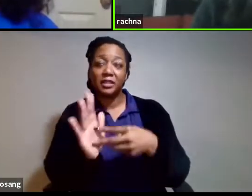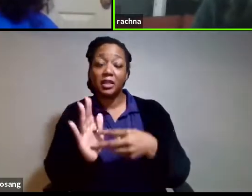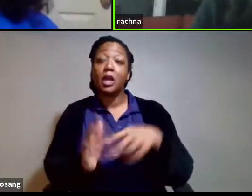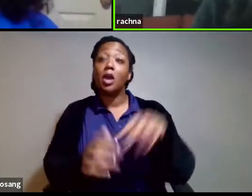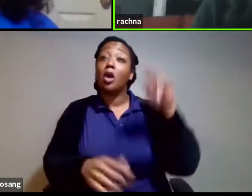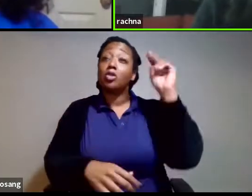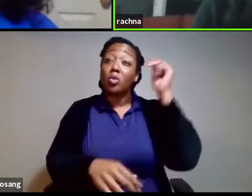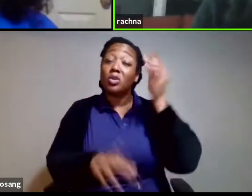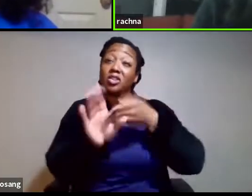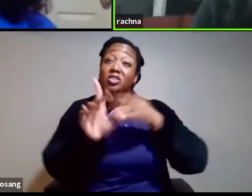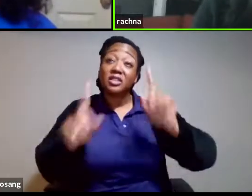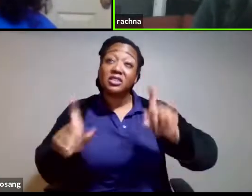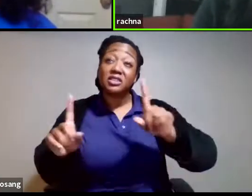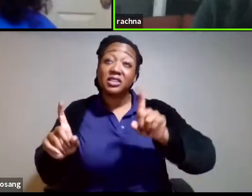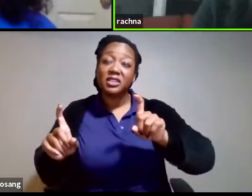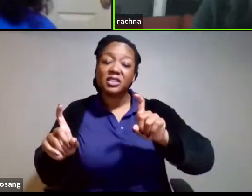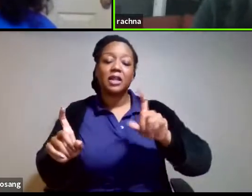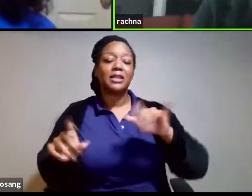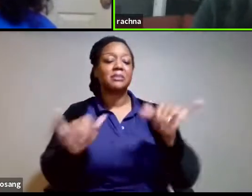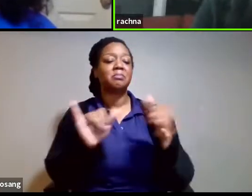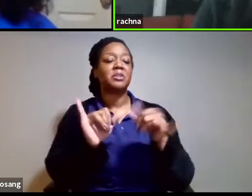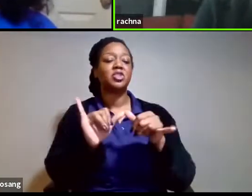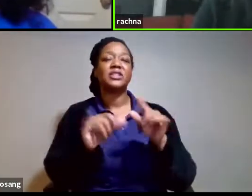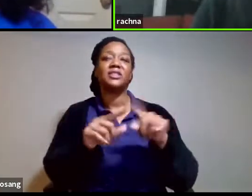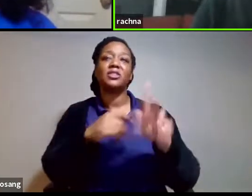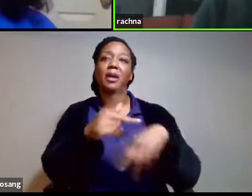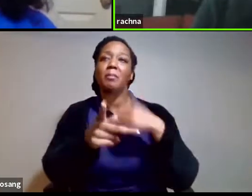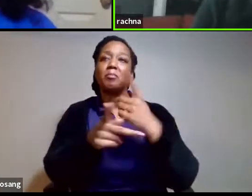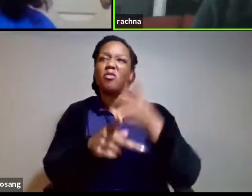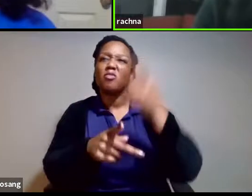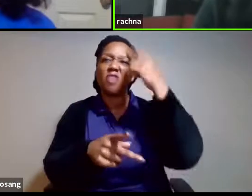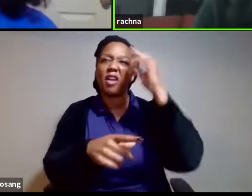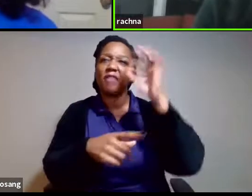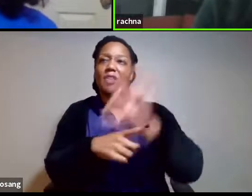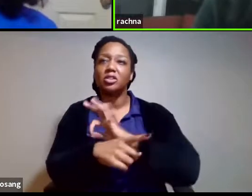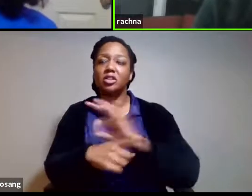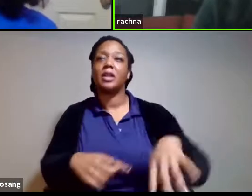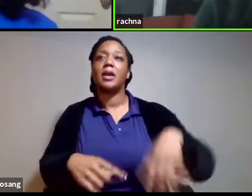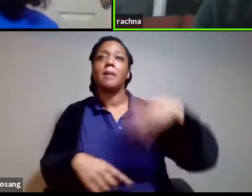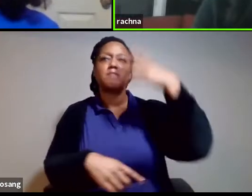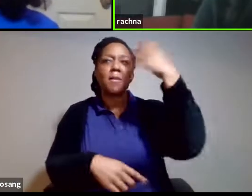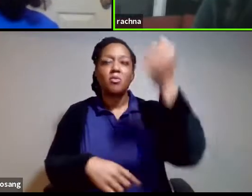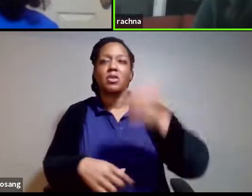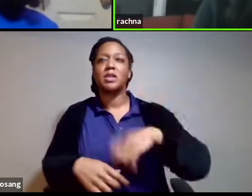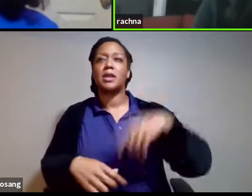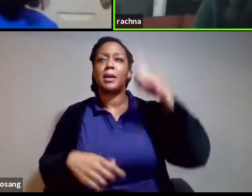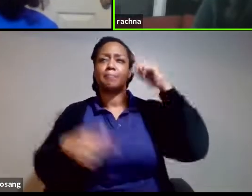different type of brain functioning, memory, executive functioning.